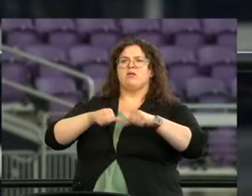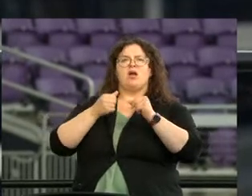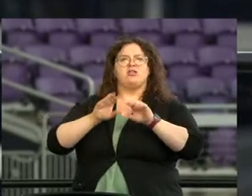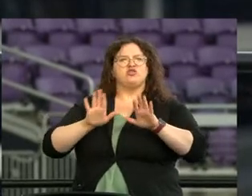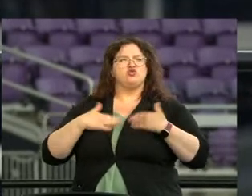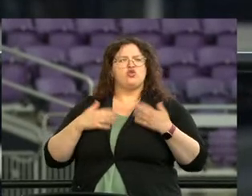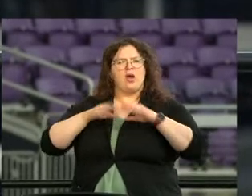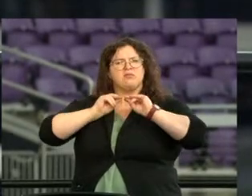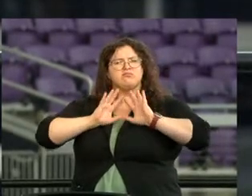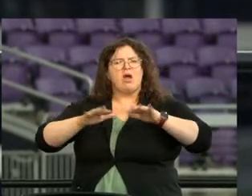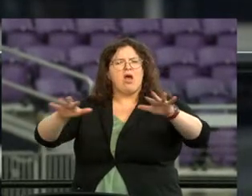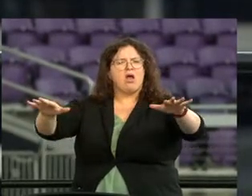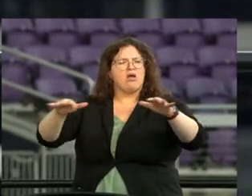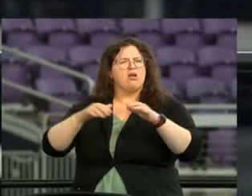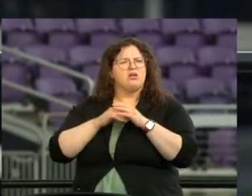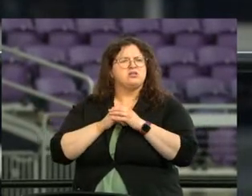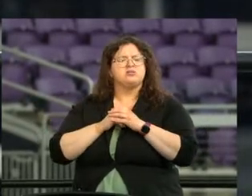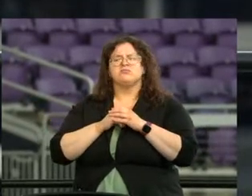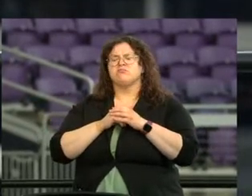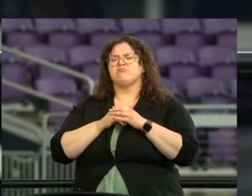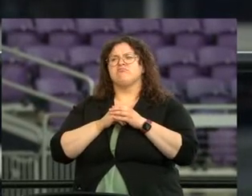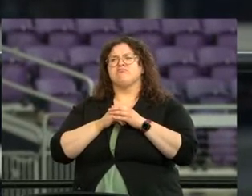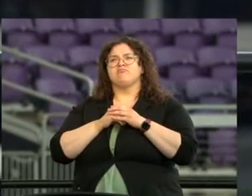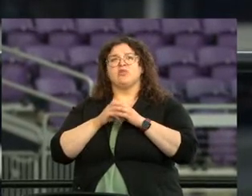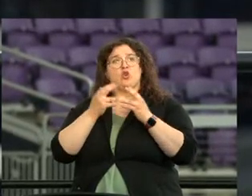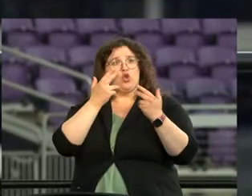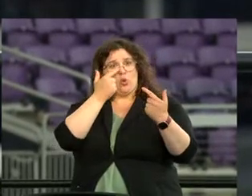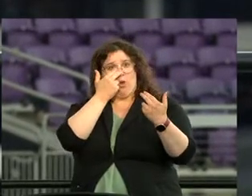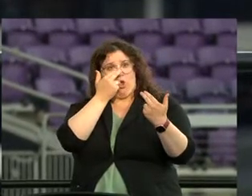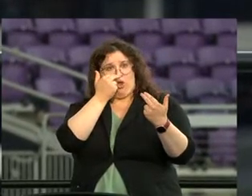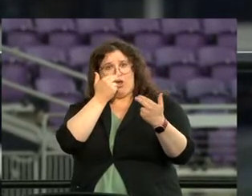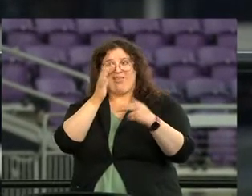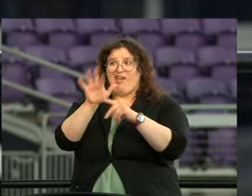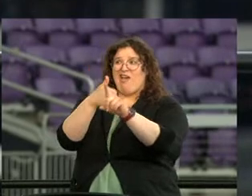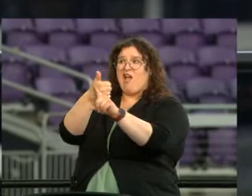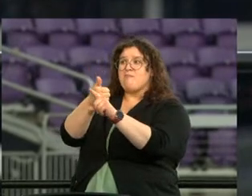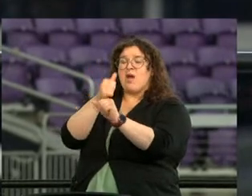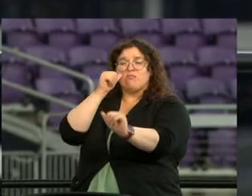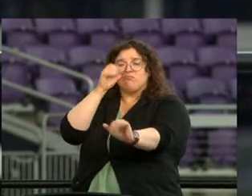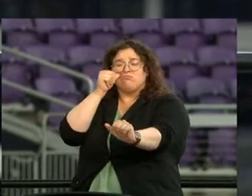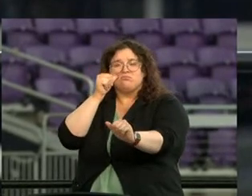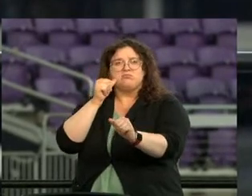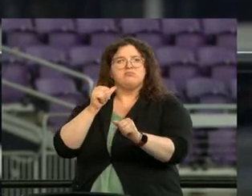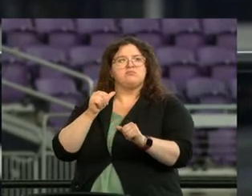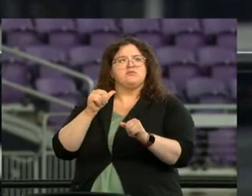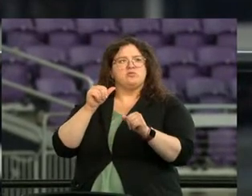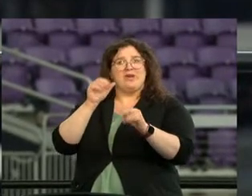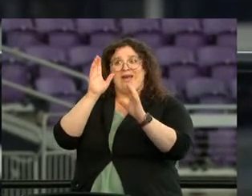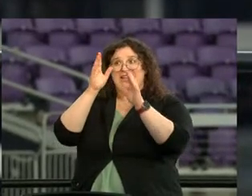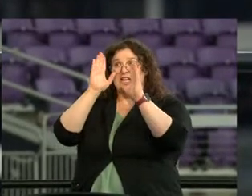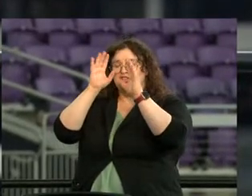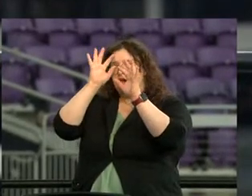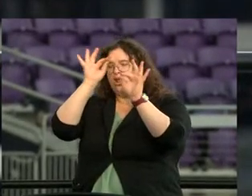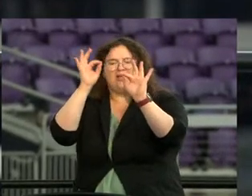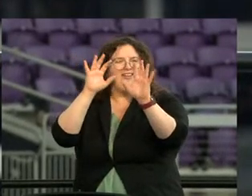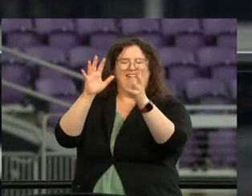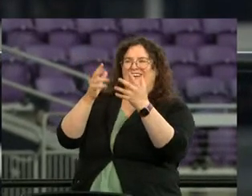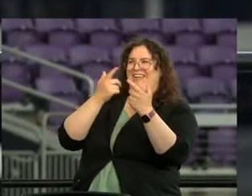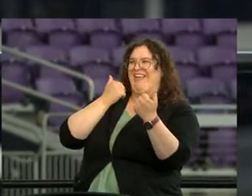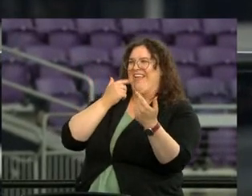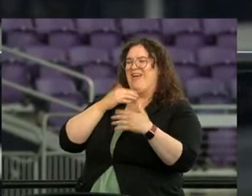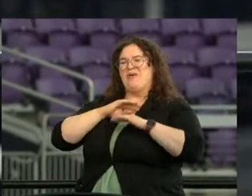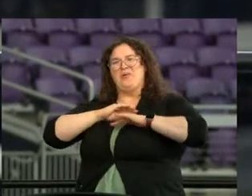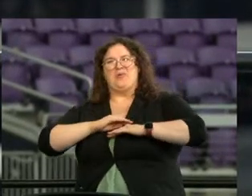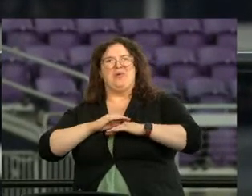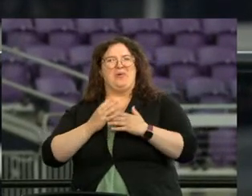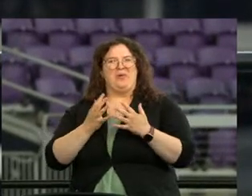others. The impact of humor is profound. It breaks attention, allows for the power of pause, and provides